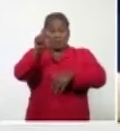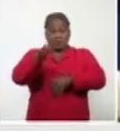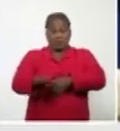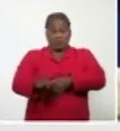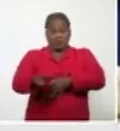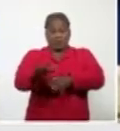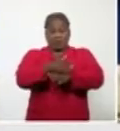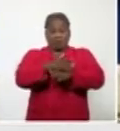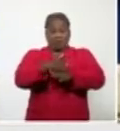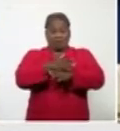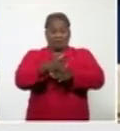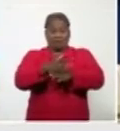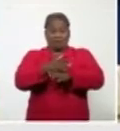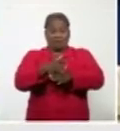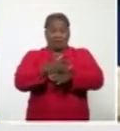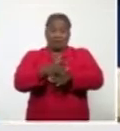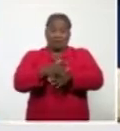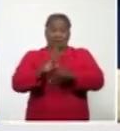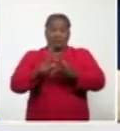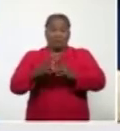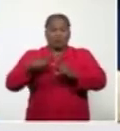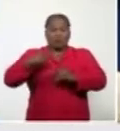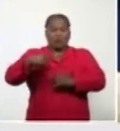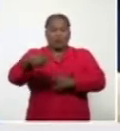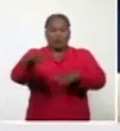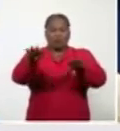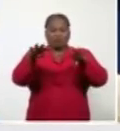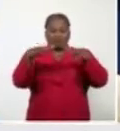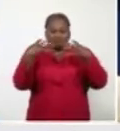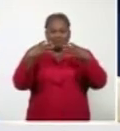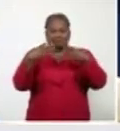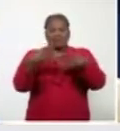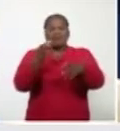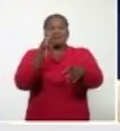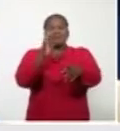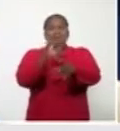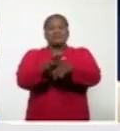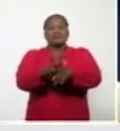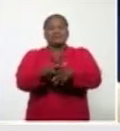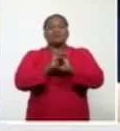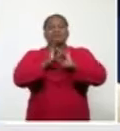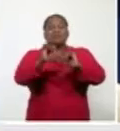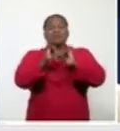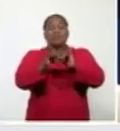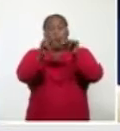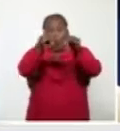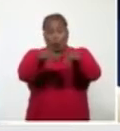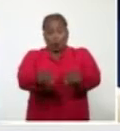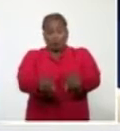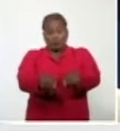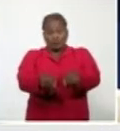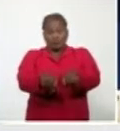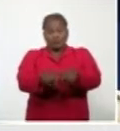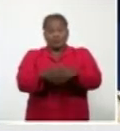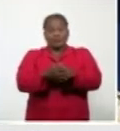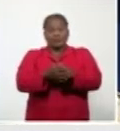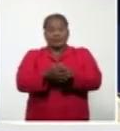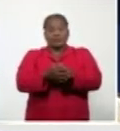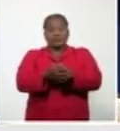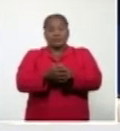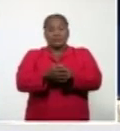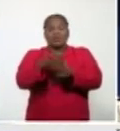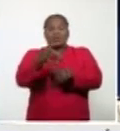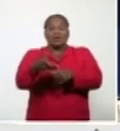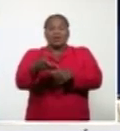Good morning to all those who help us with this briefing. Good morning to Gisela, who is in the studio. And good morning to our